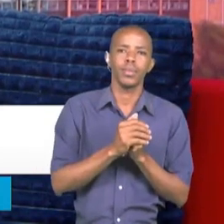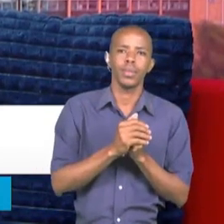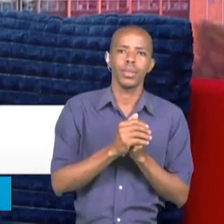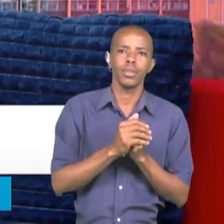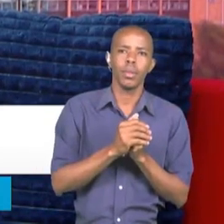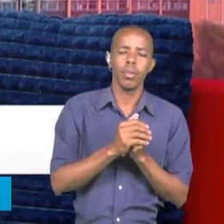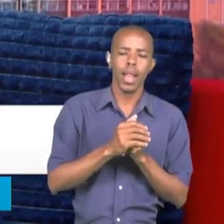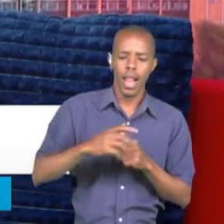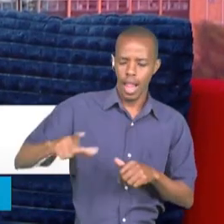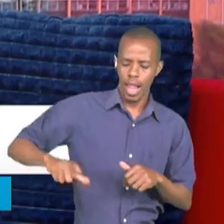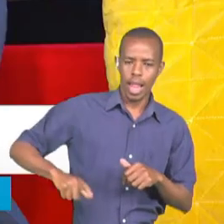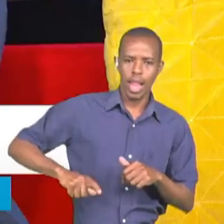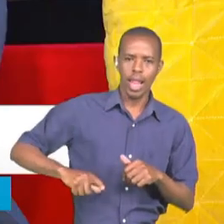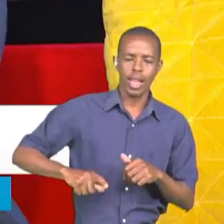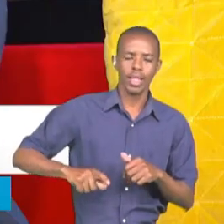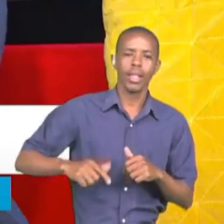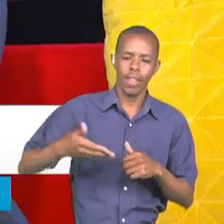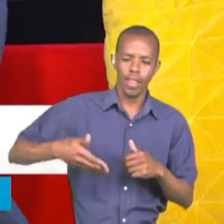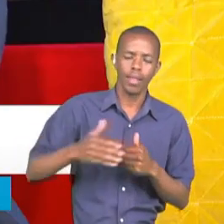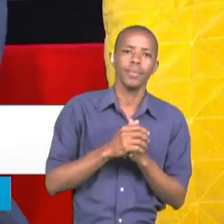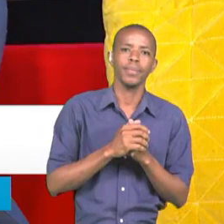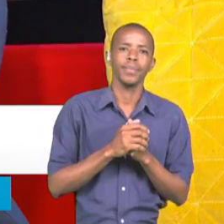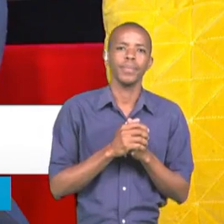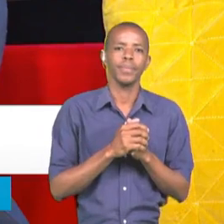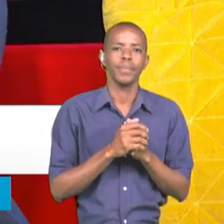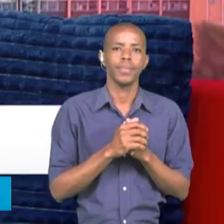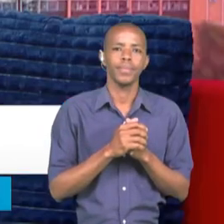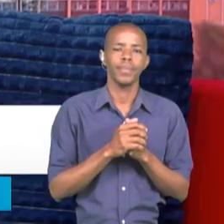Maini, yeah, gizzards, yeah. Wow, along okay, the way. Okay. Yeah. So